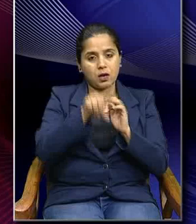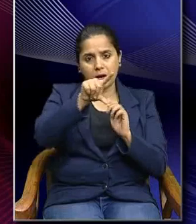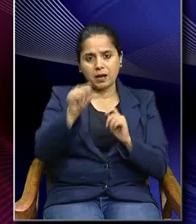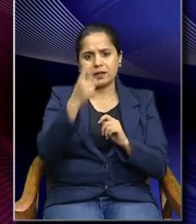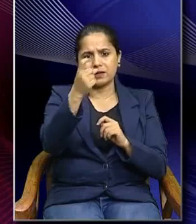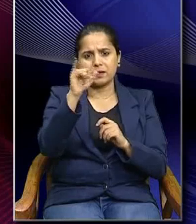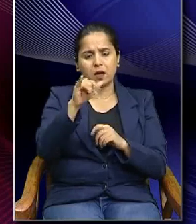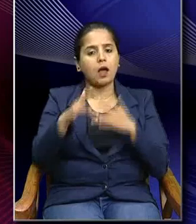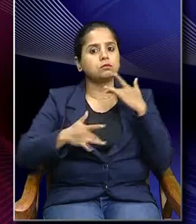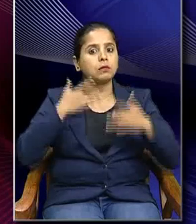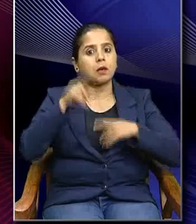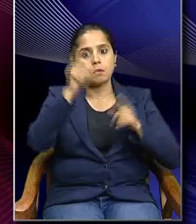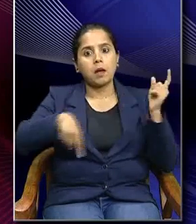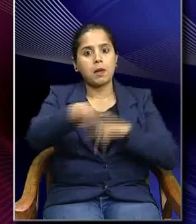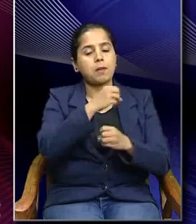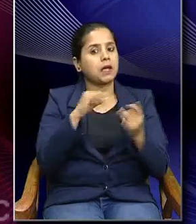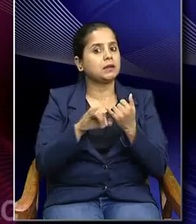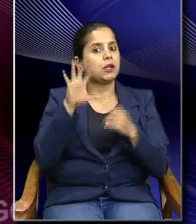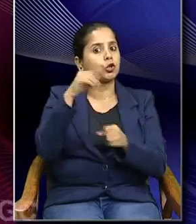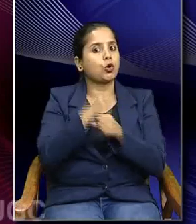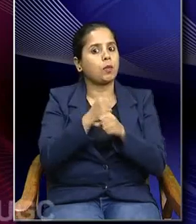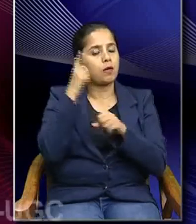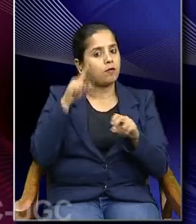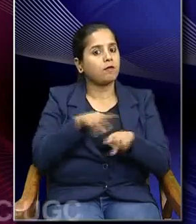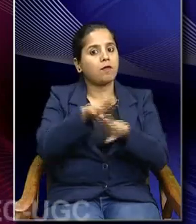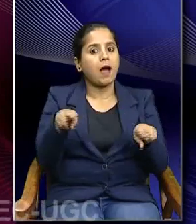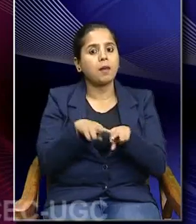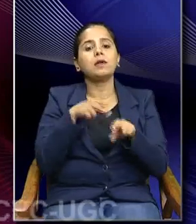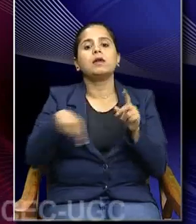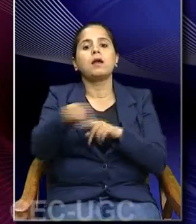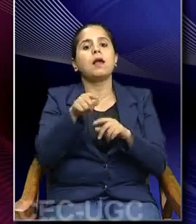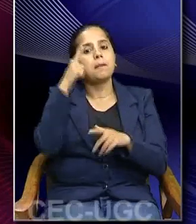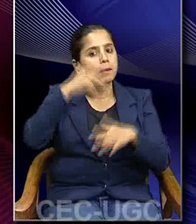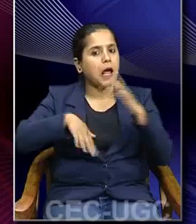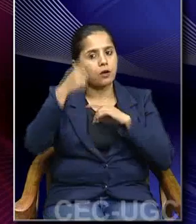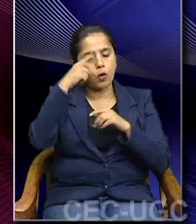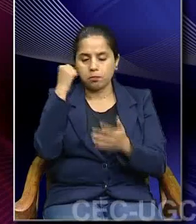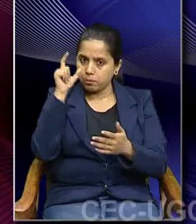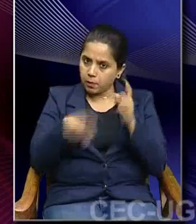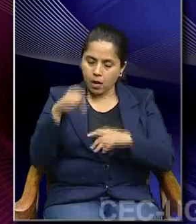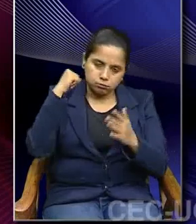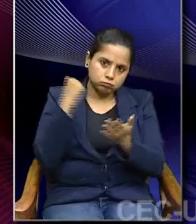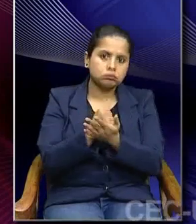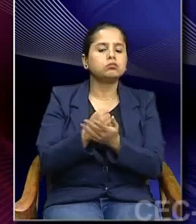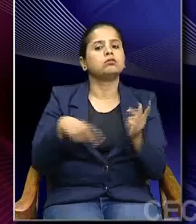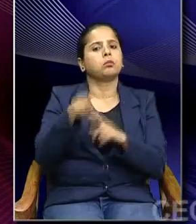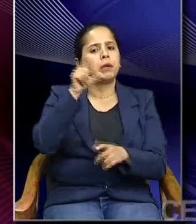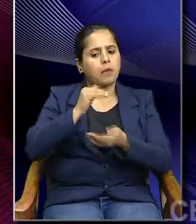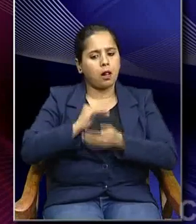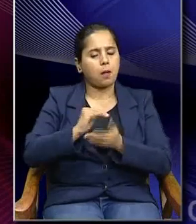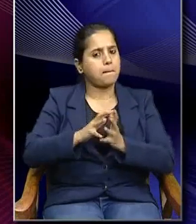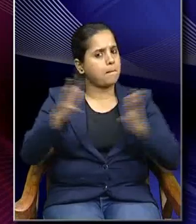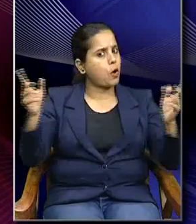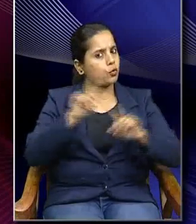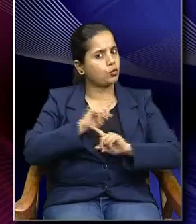1976 inspired many state governments to make family planning compulsory for citizens, to stop bearing children